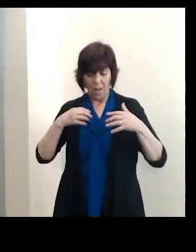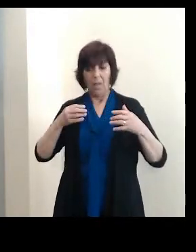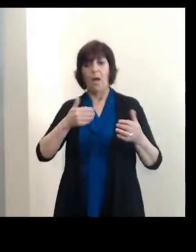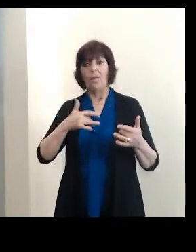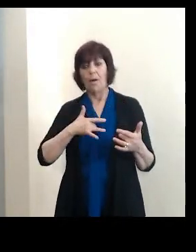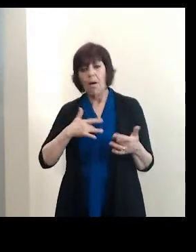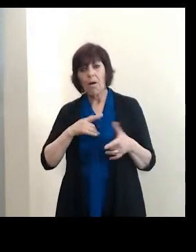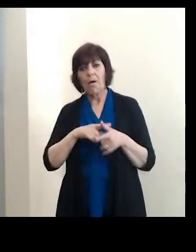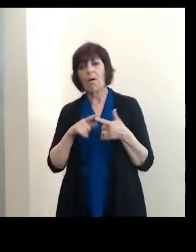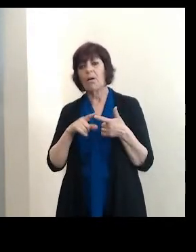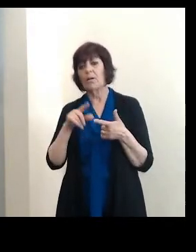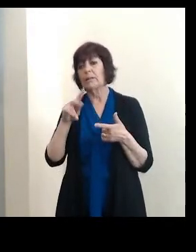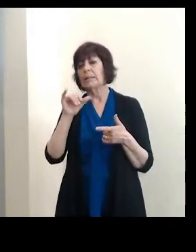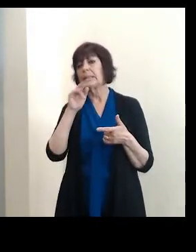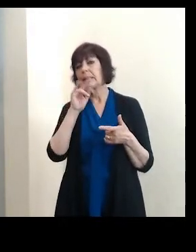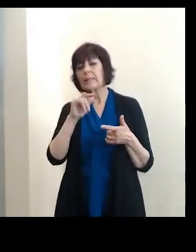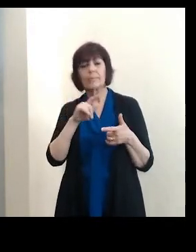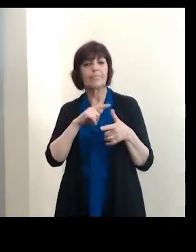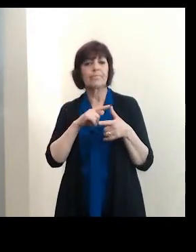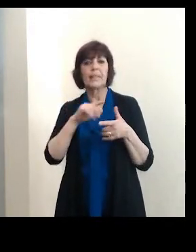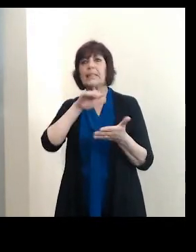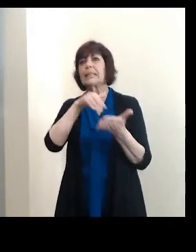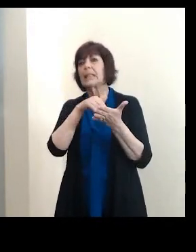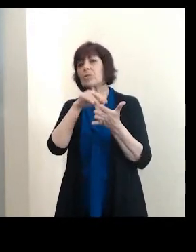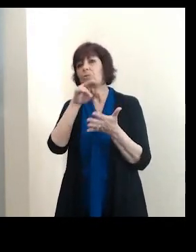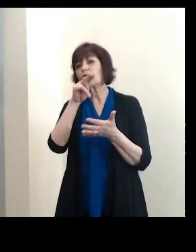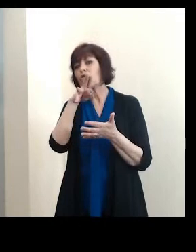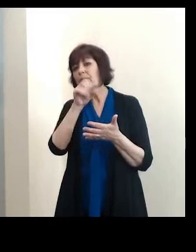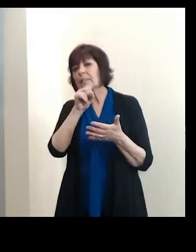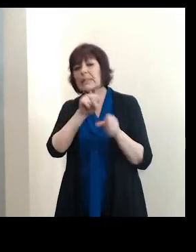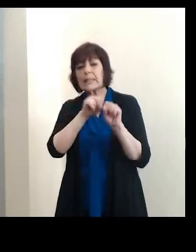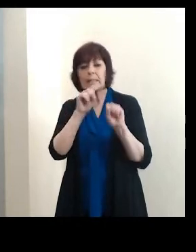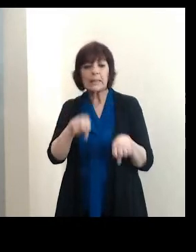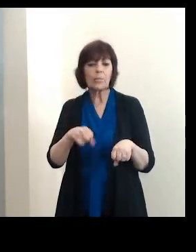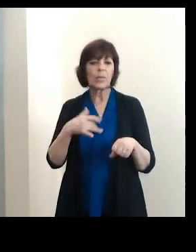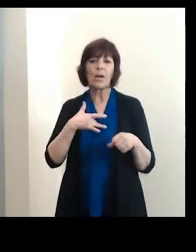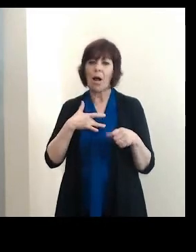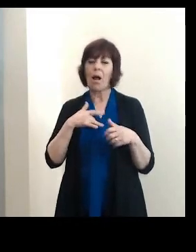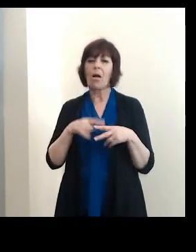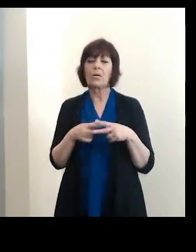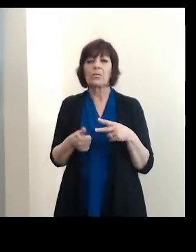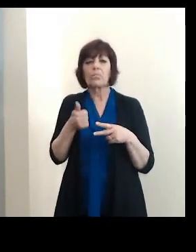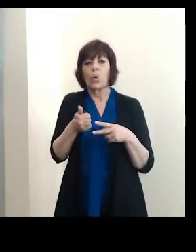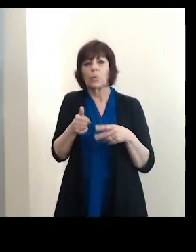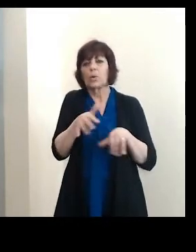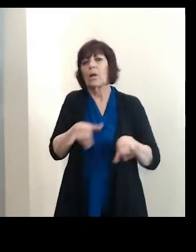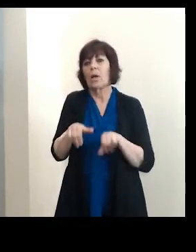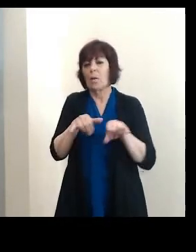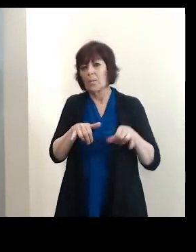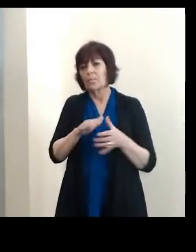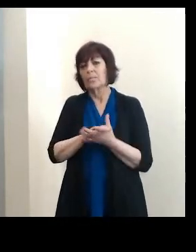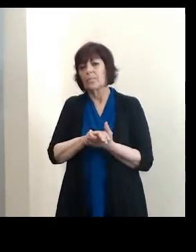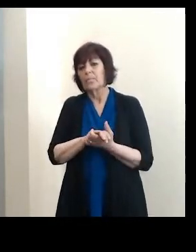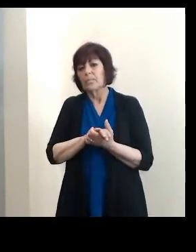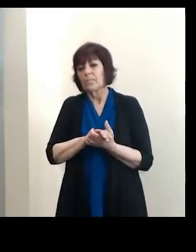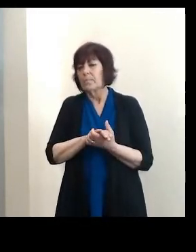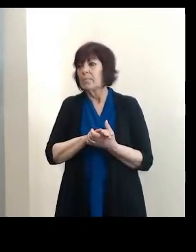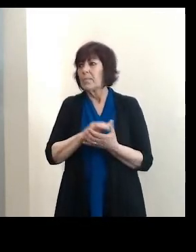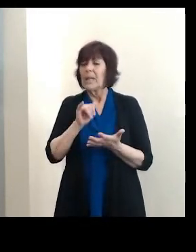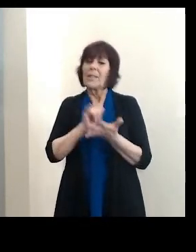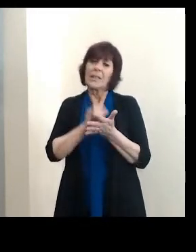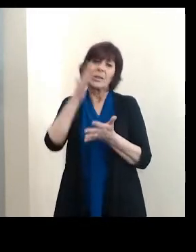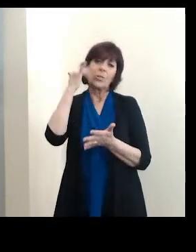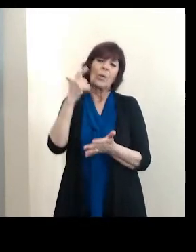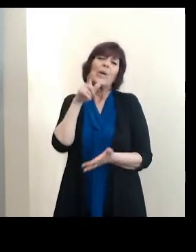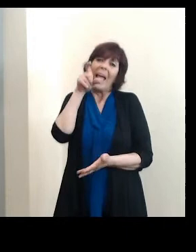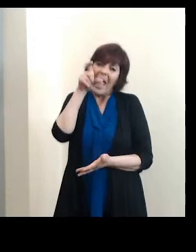said, the central nervous system, the heart are the most common. So that's why that we really